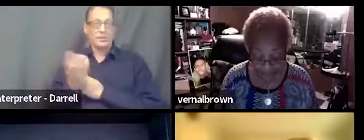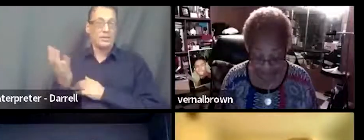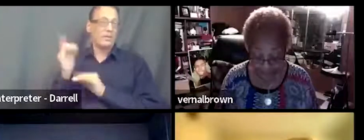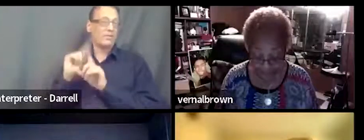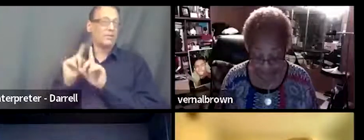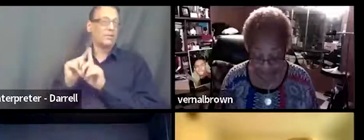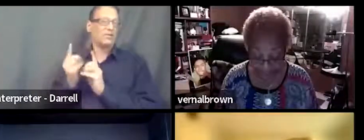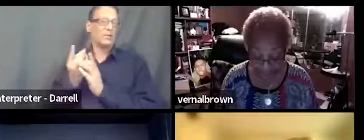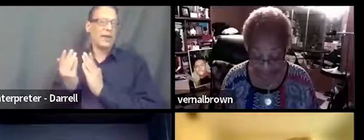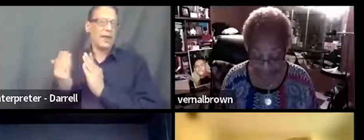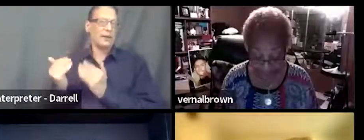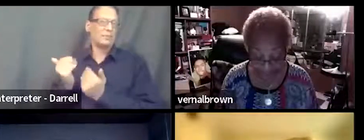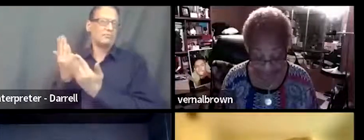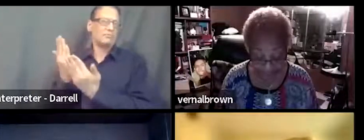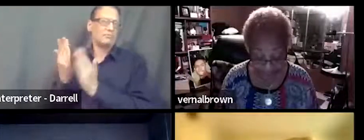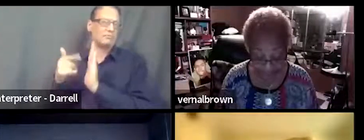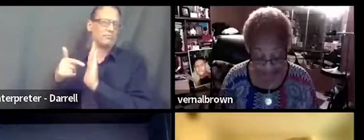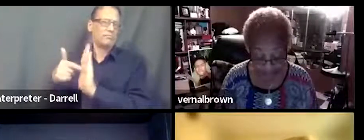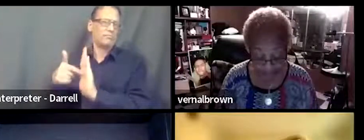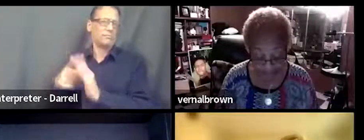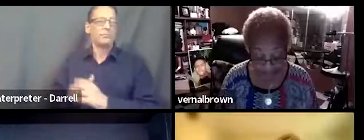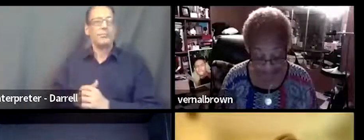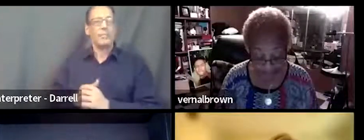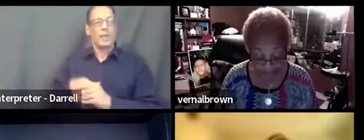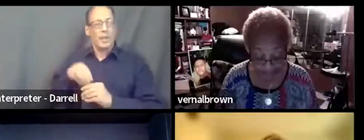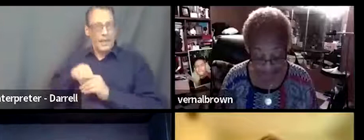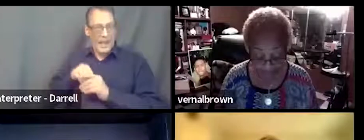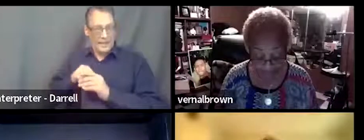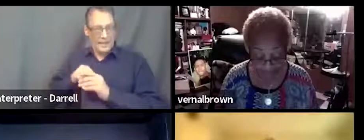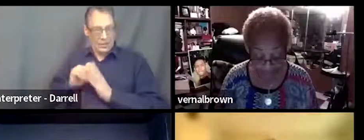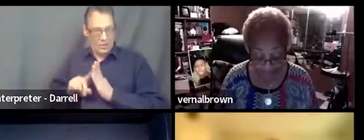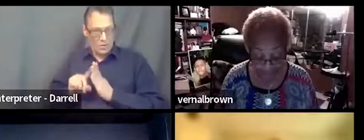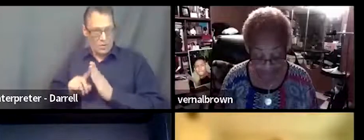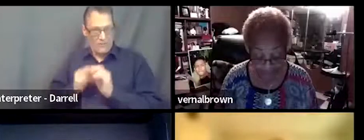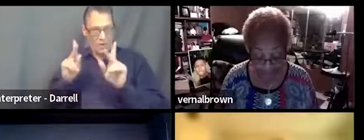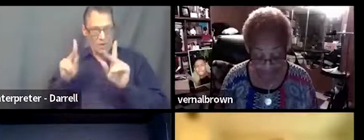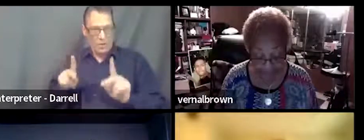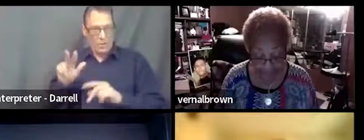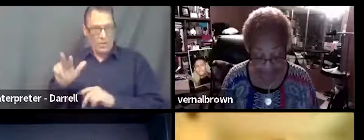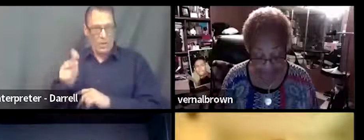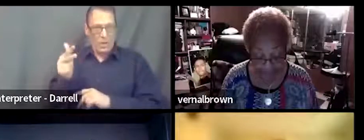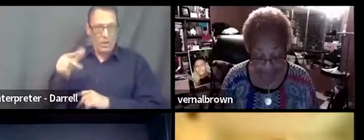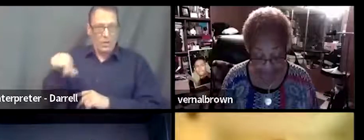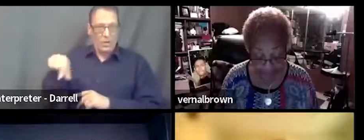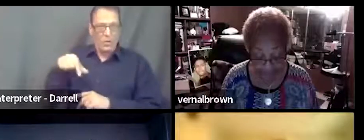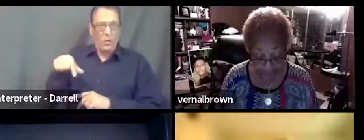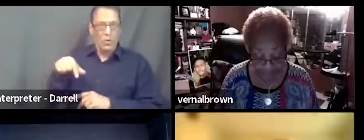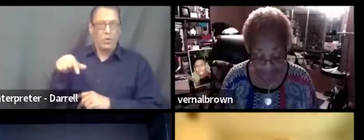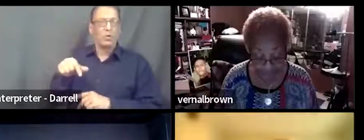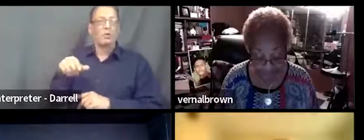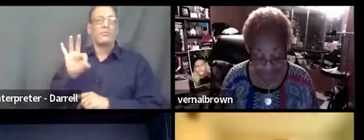to the committee, including internal audit follow-up summary, third quarter fiscal year